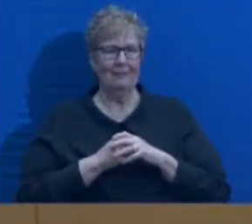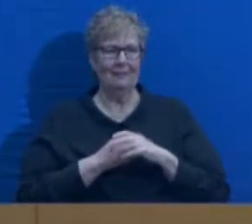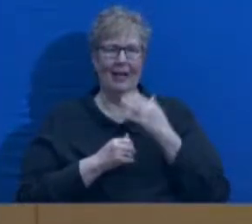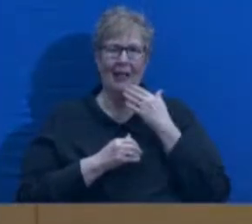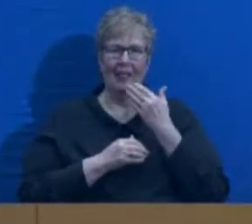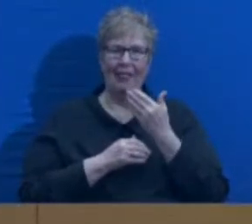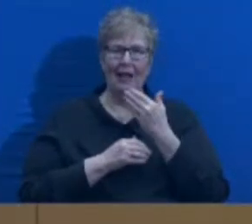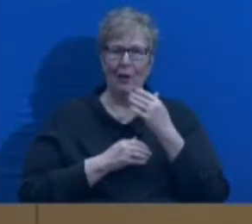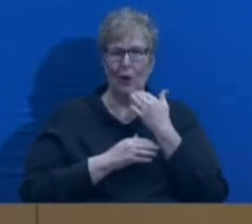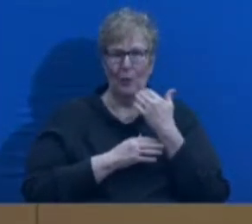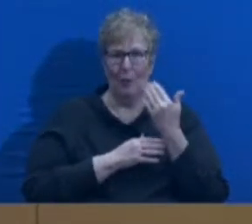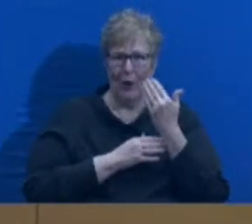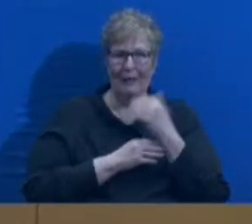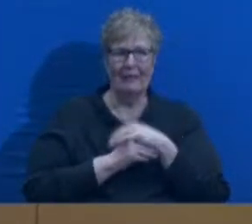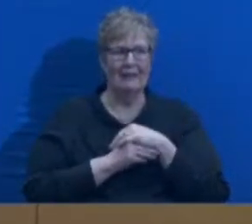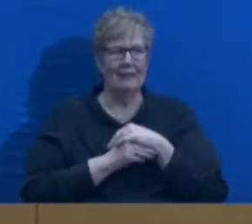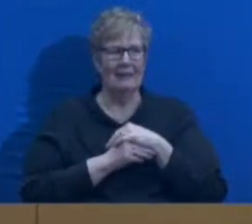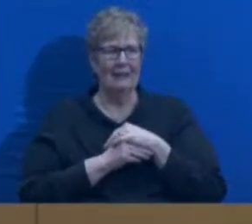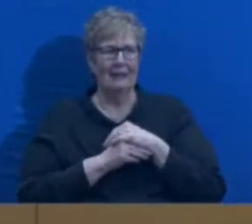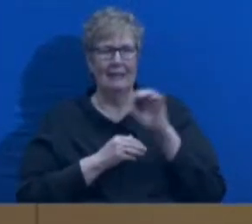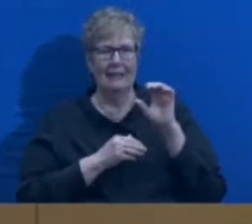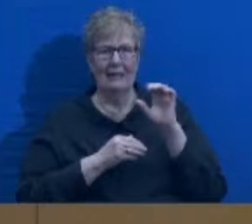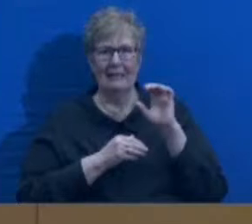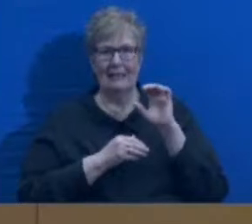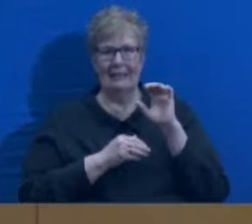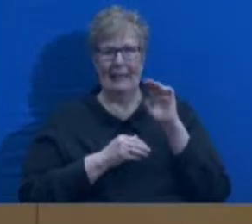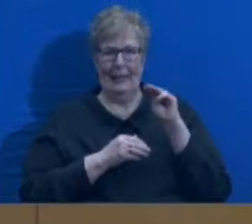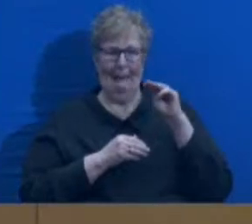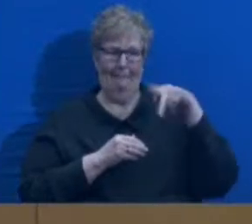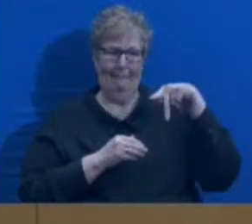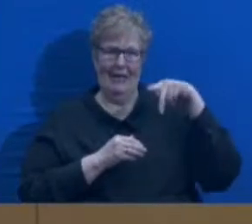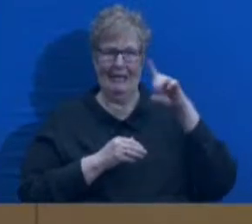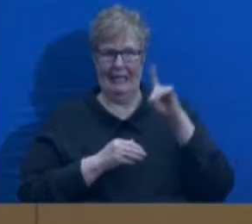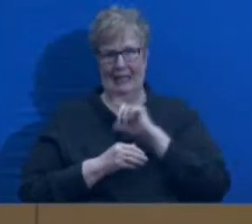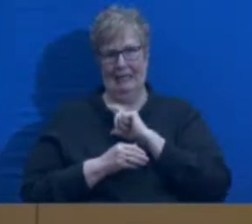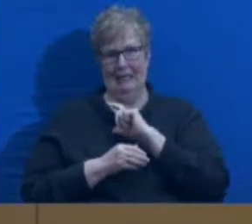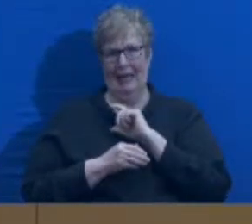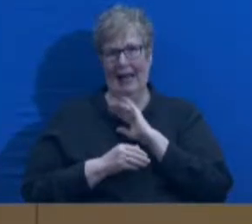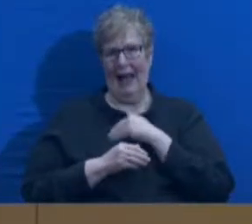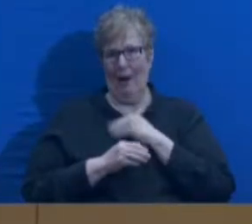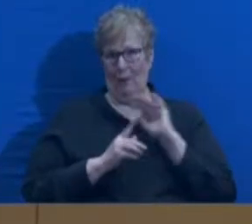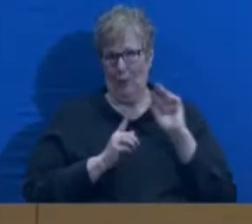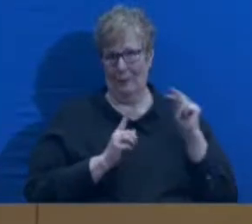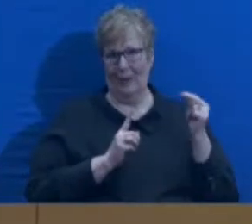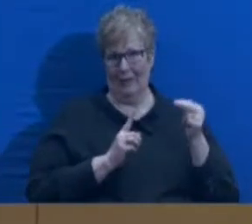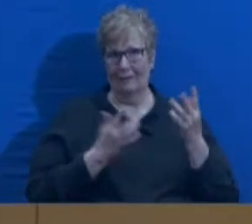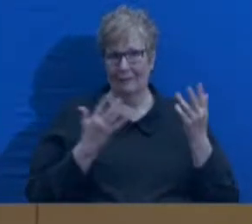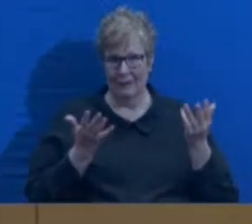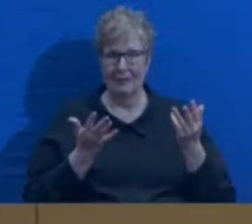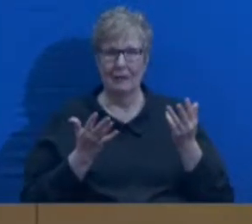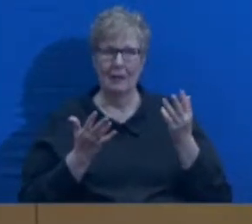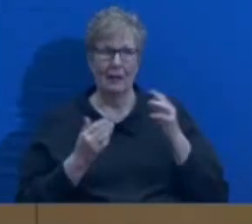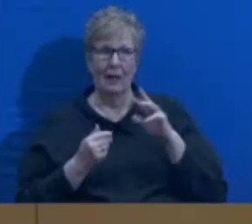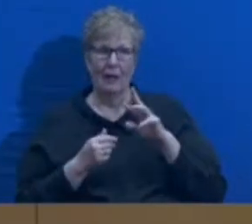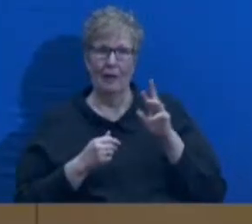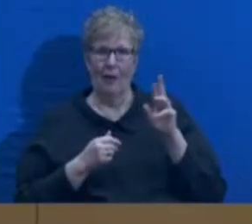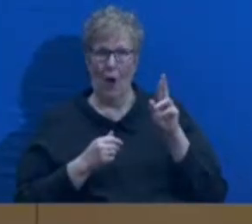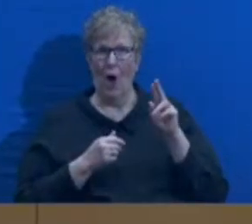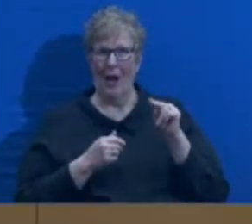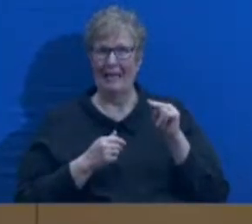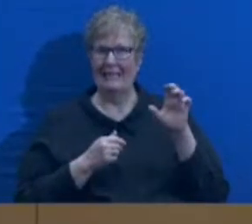Thank you, White, and good morning. From the CMPD's perspective, as everyone might be aware, the RNC will